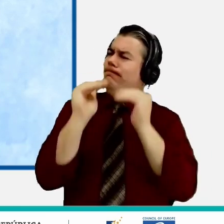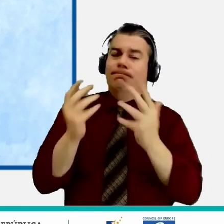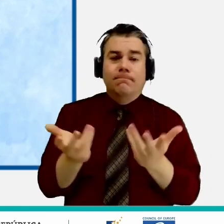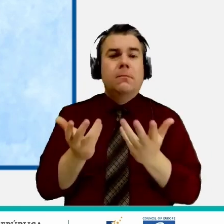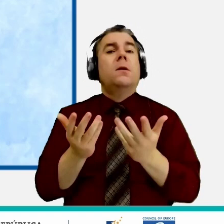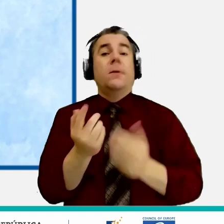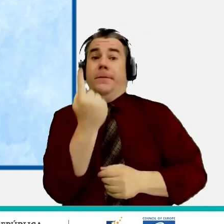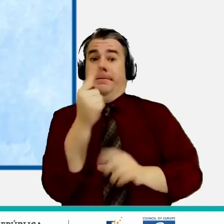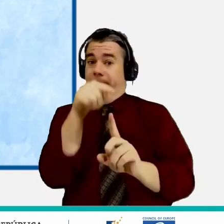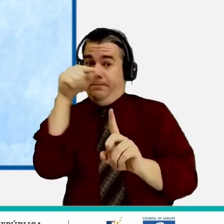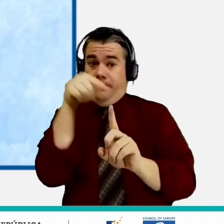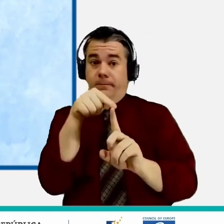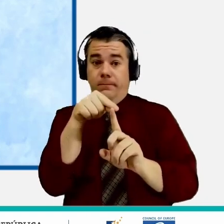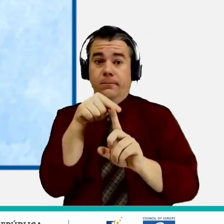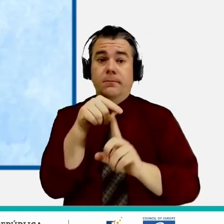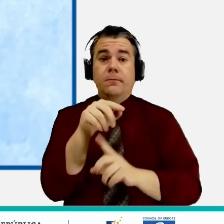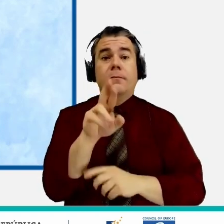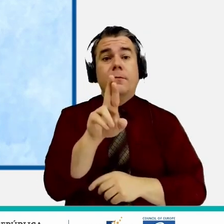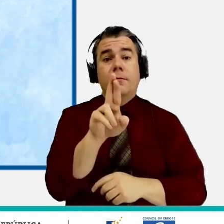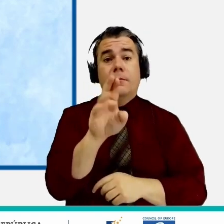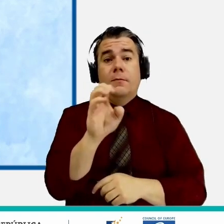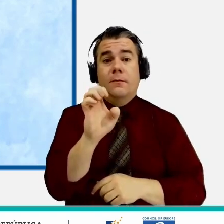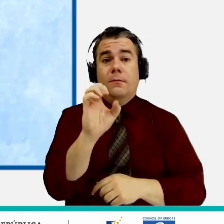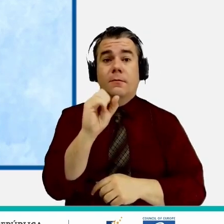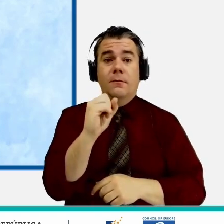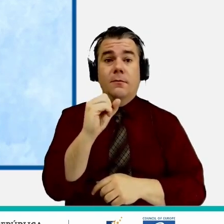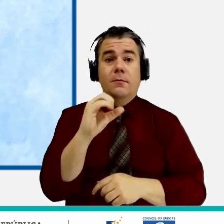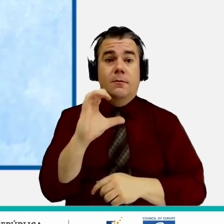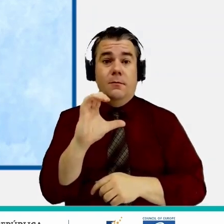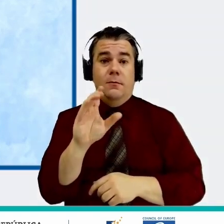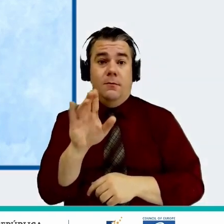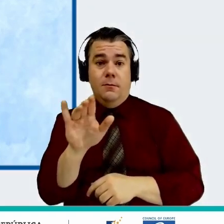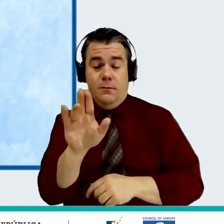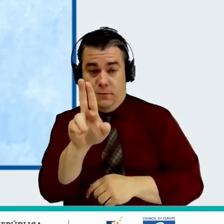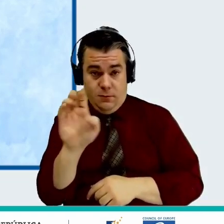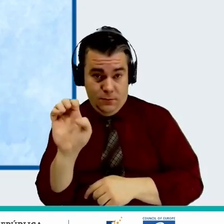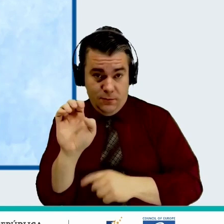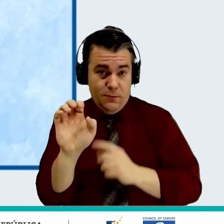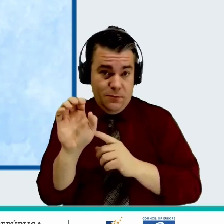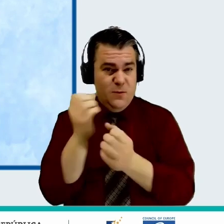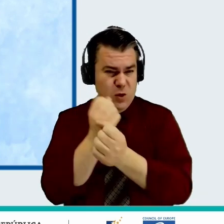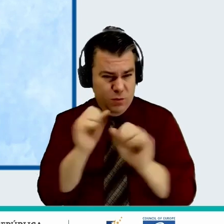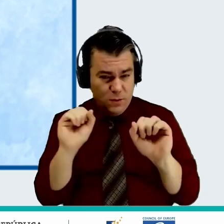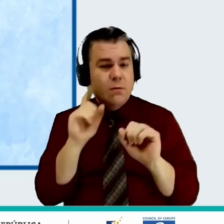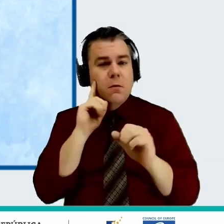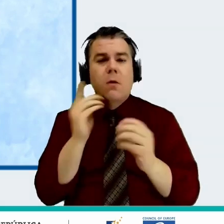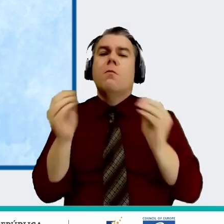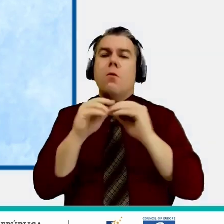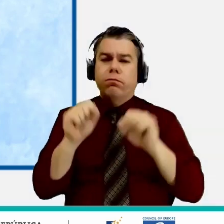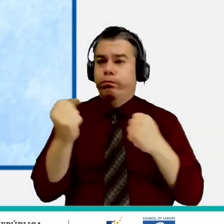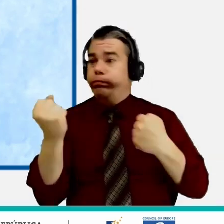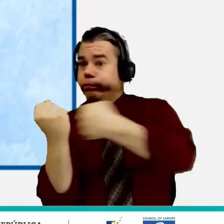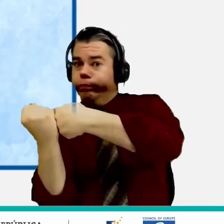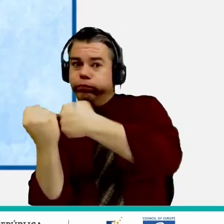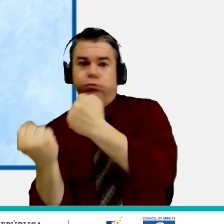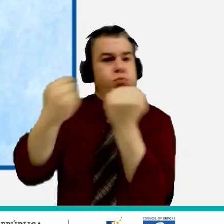something known as RescEU, which is bringing in additional capacity to be able to support each other in areas such as